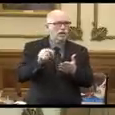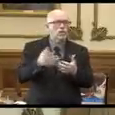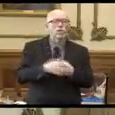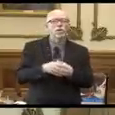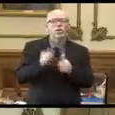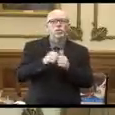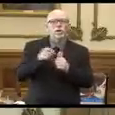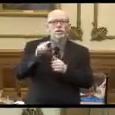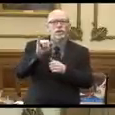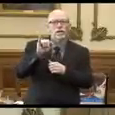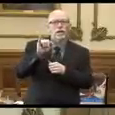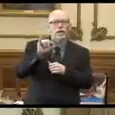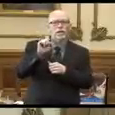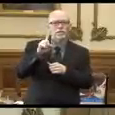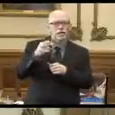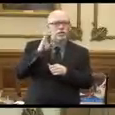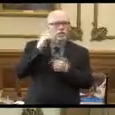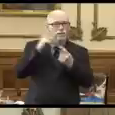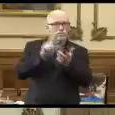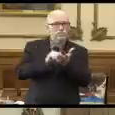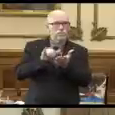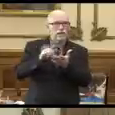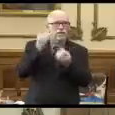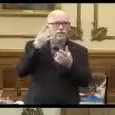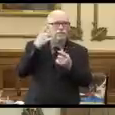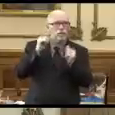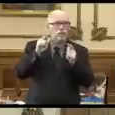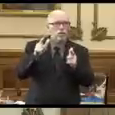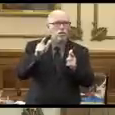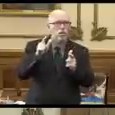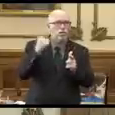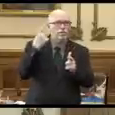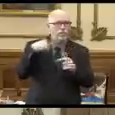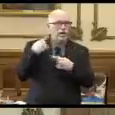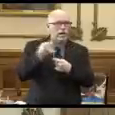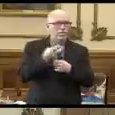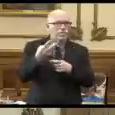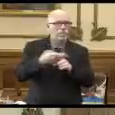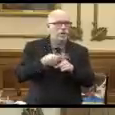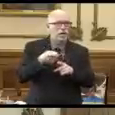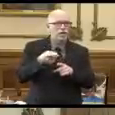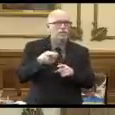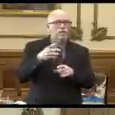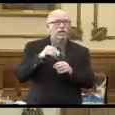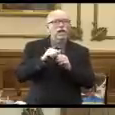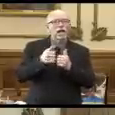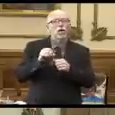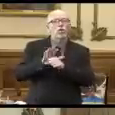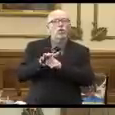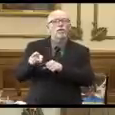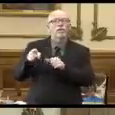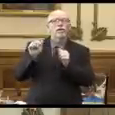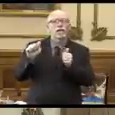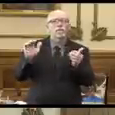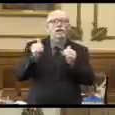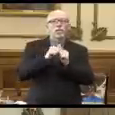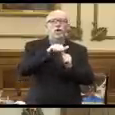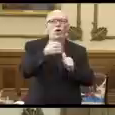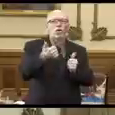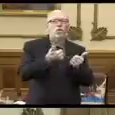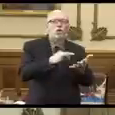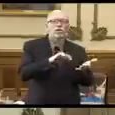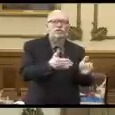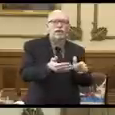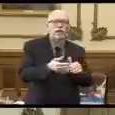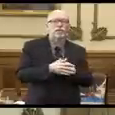the ISDH consider publishing death data for all causes for the past several months so the public can see how COVID-19 compares to other causes of